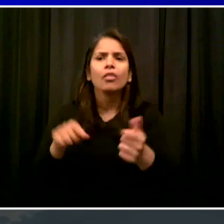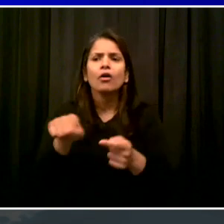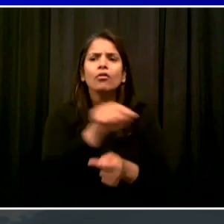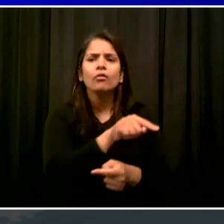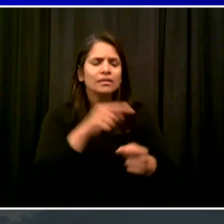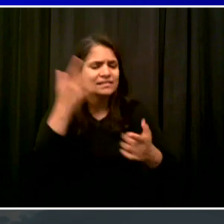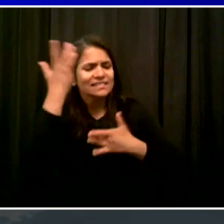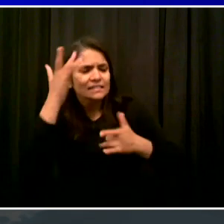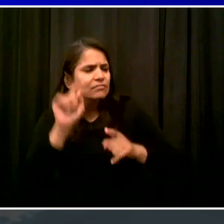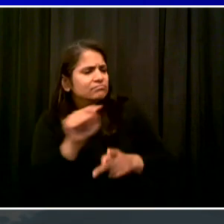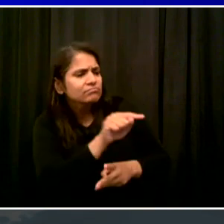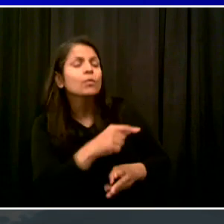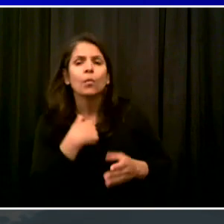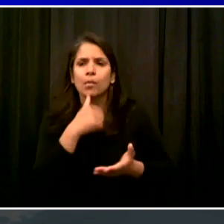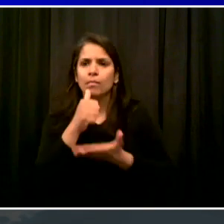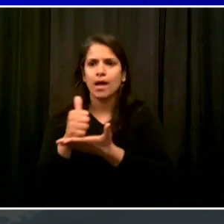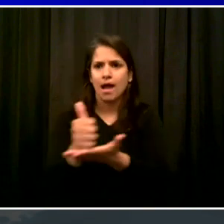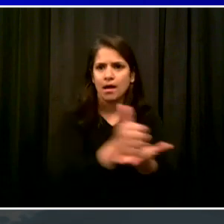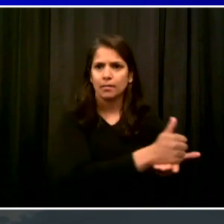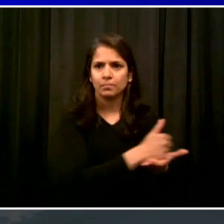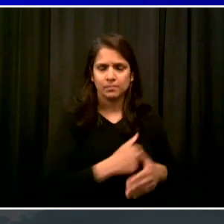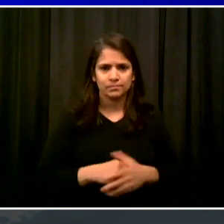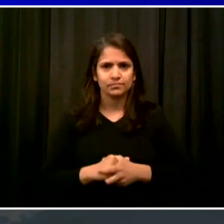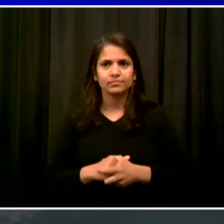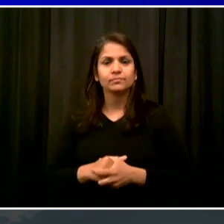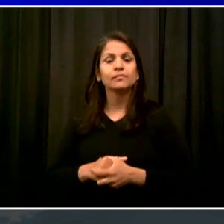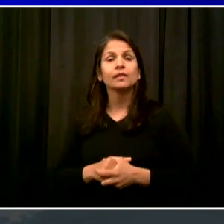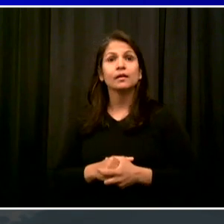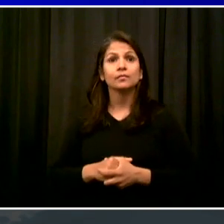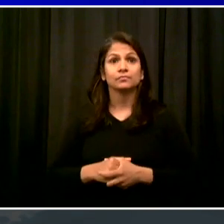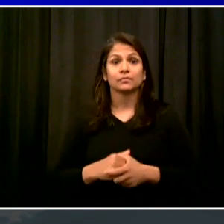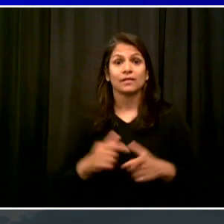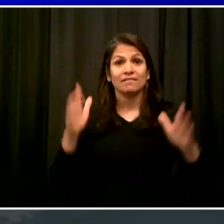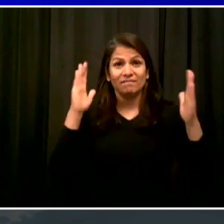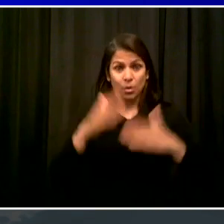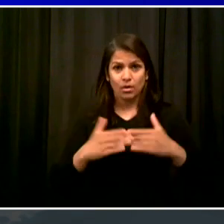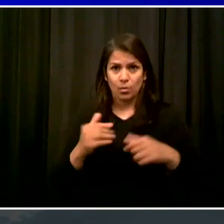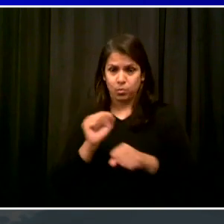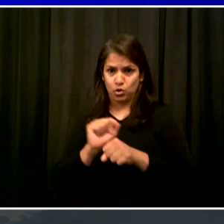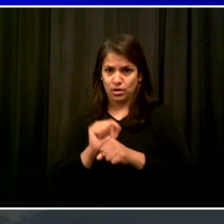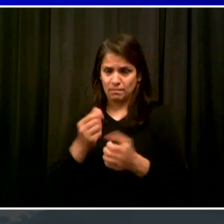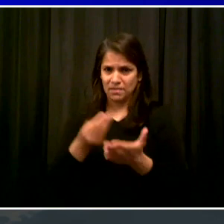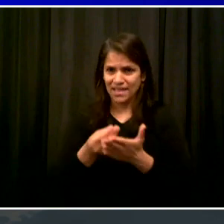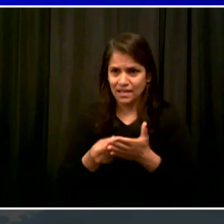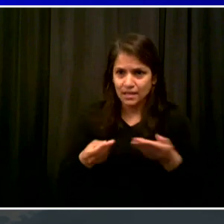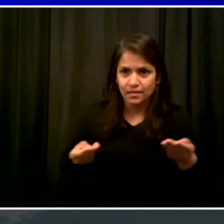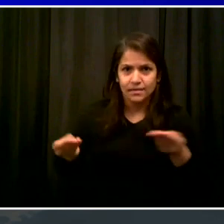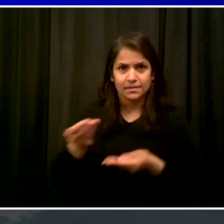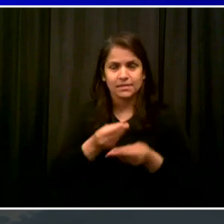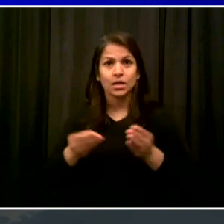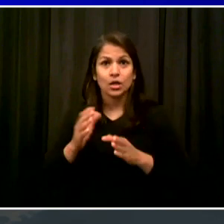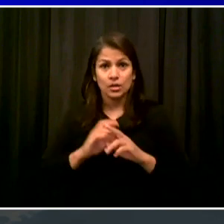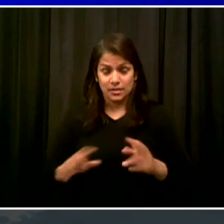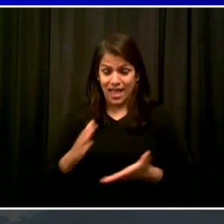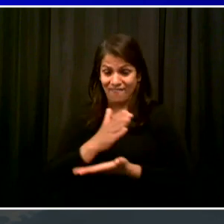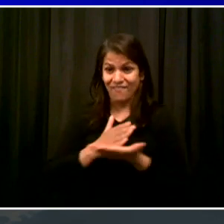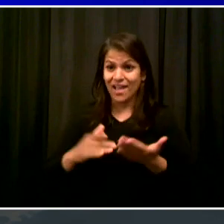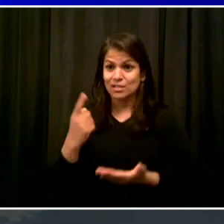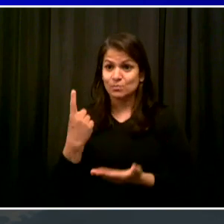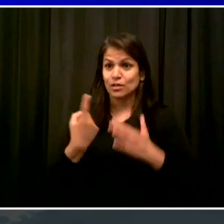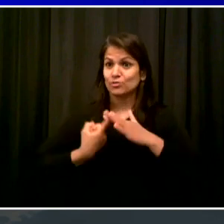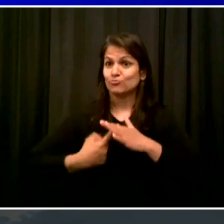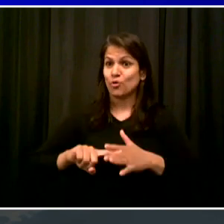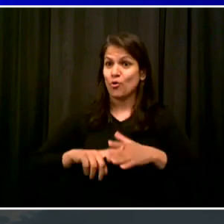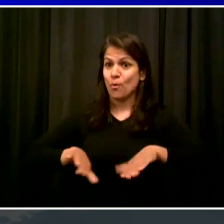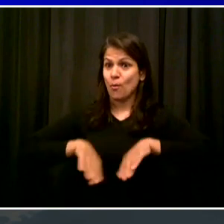getting people back their livelihood, that's what phase 1 is about. Getting New York City back on its path